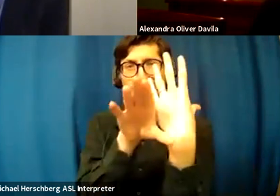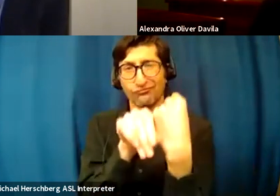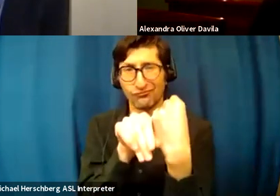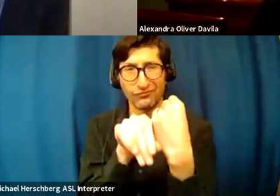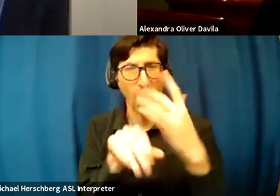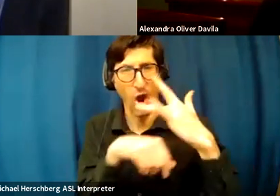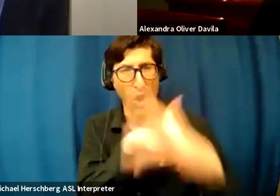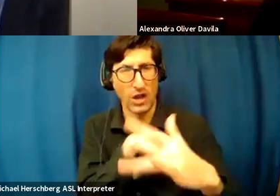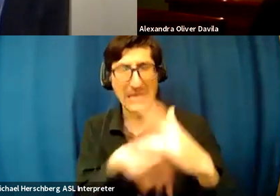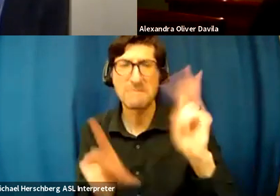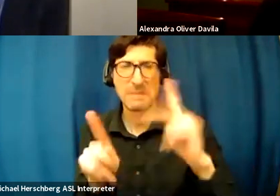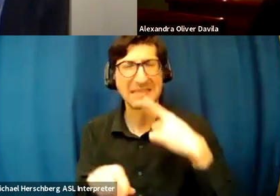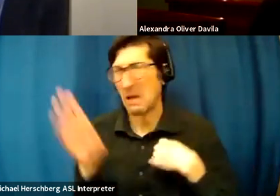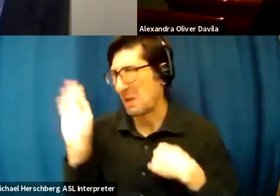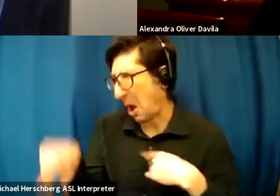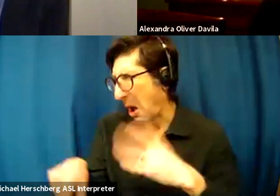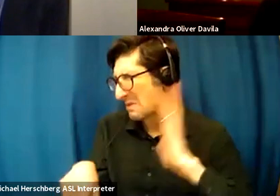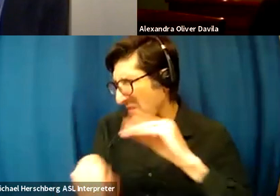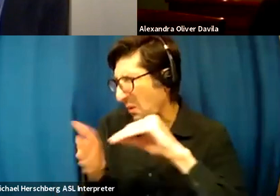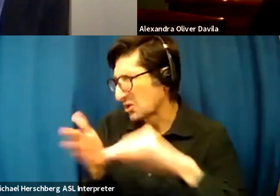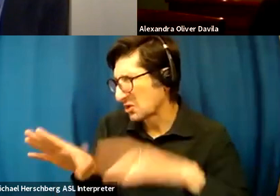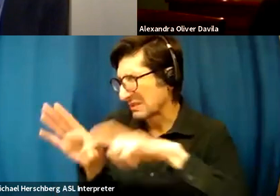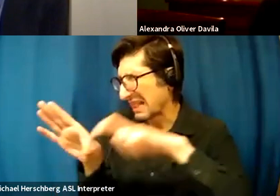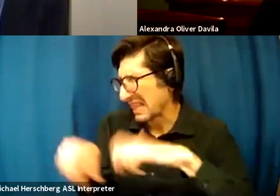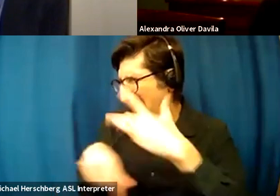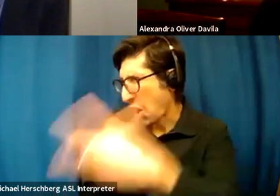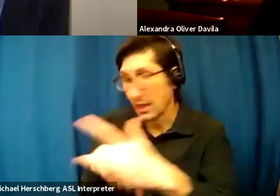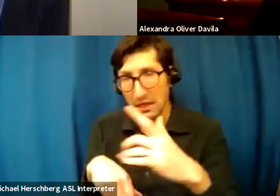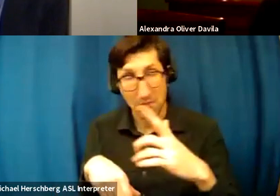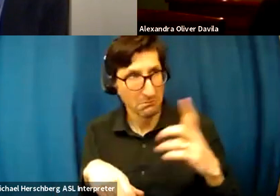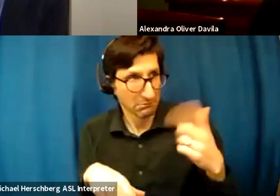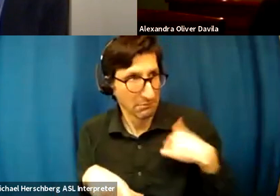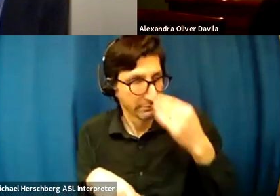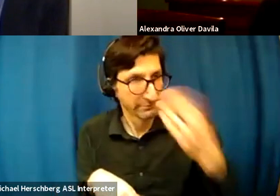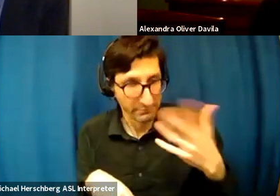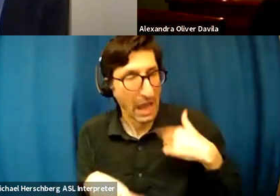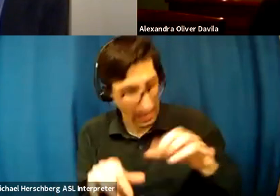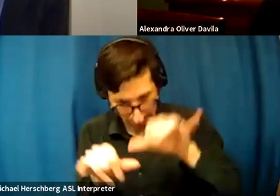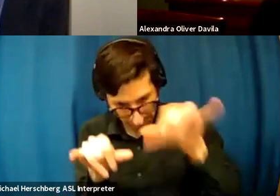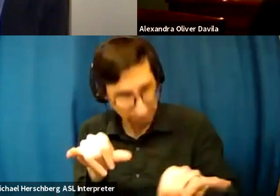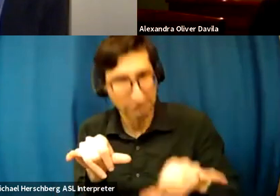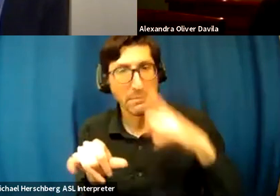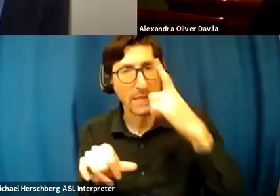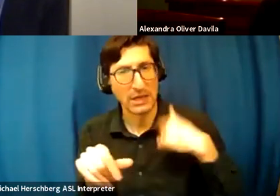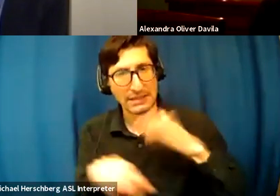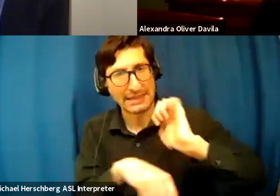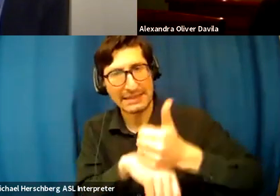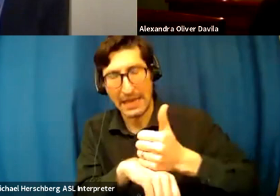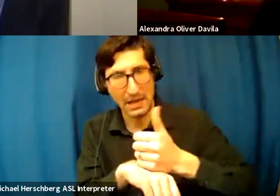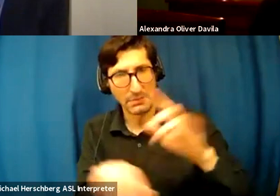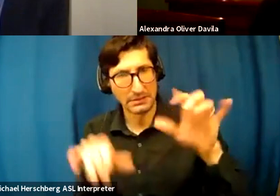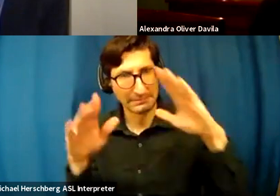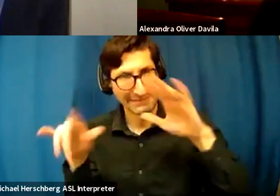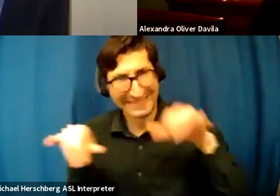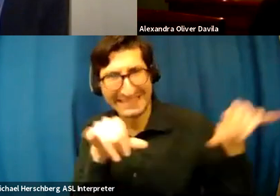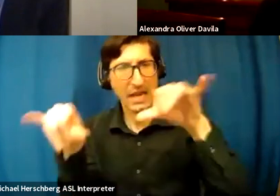can sign off early and that my predecessors have. I am setting a precedent. I am setting standards, and I'm setting expectations. And